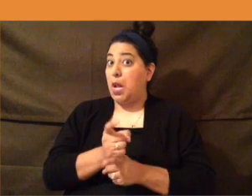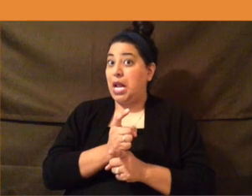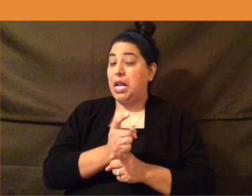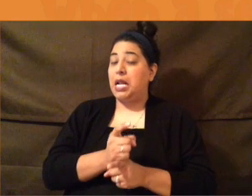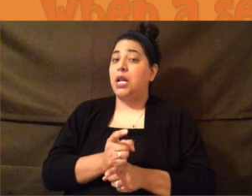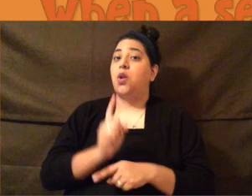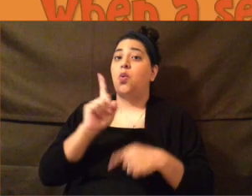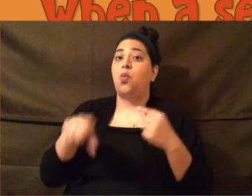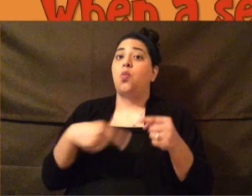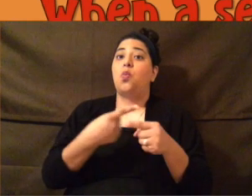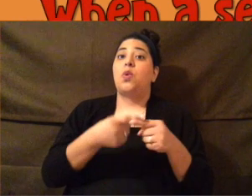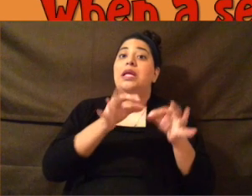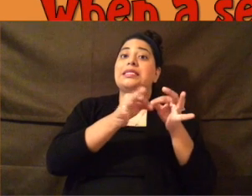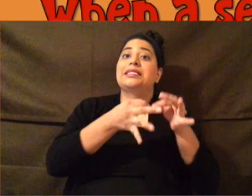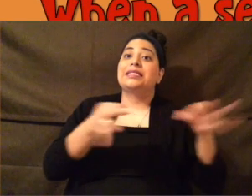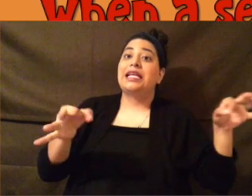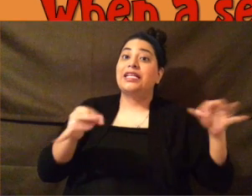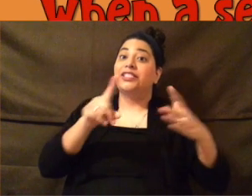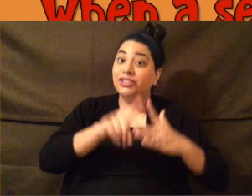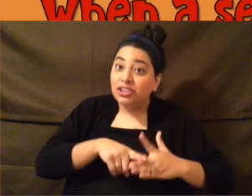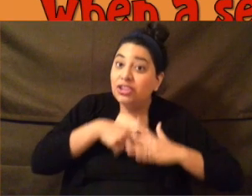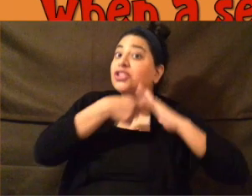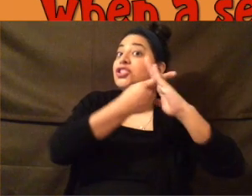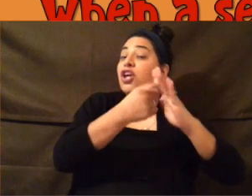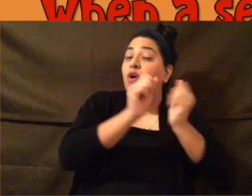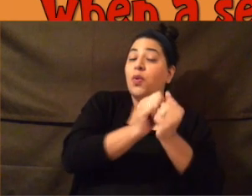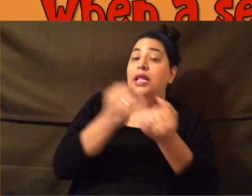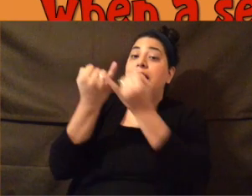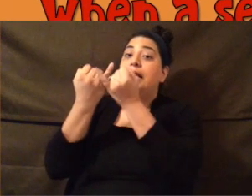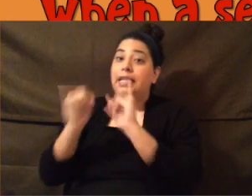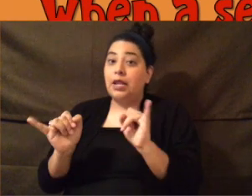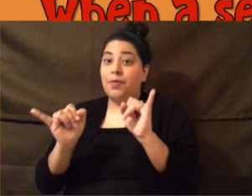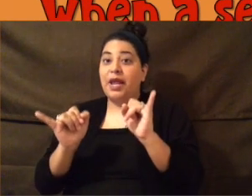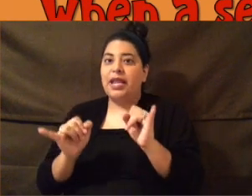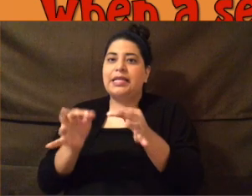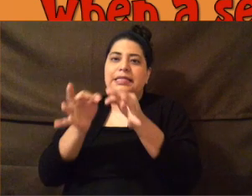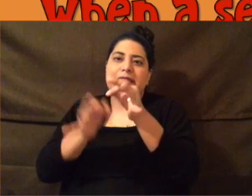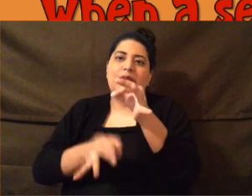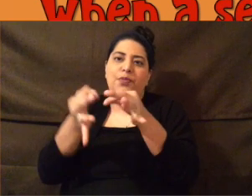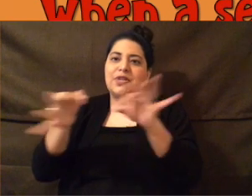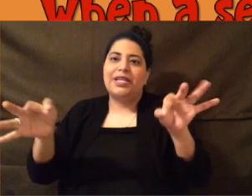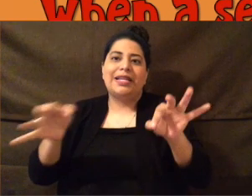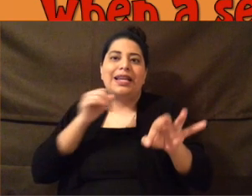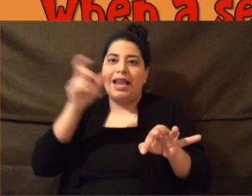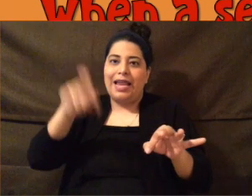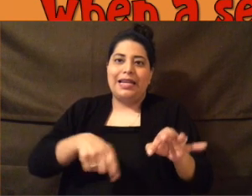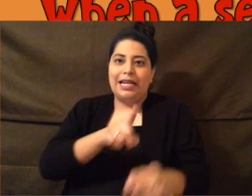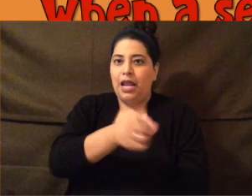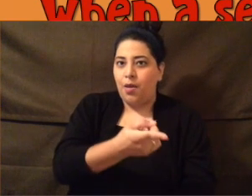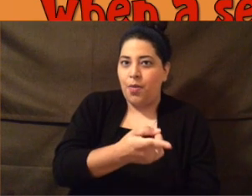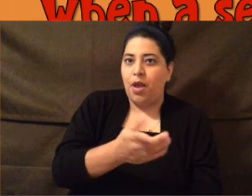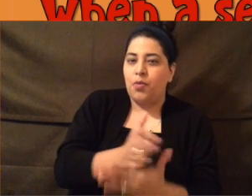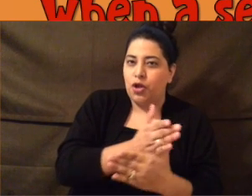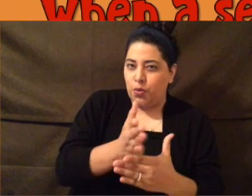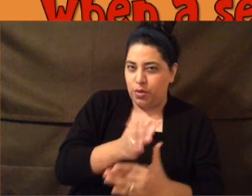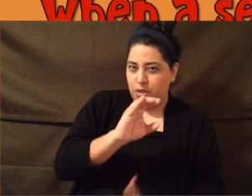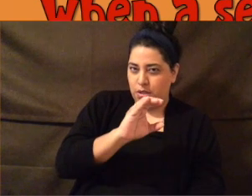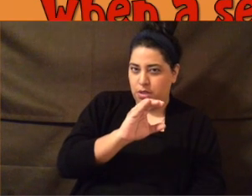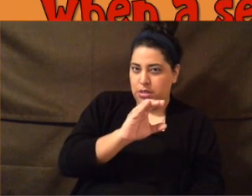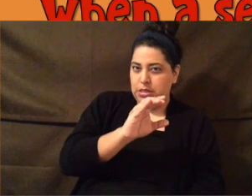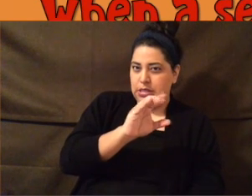No, right? So when a sentence begins with an independent clause, no comma is placed